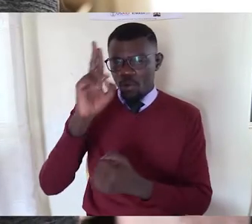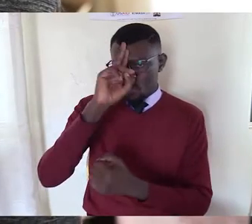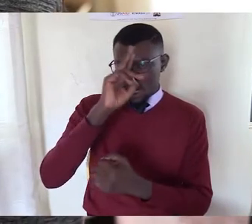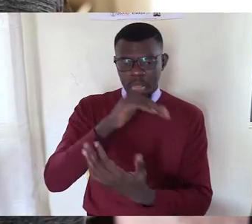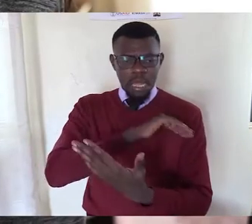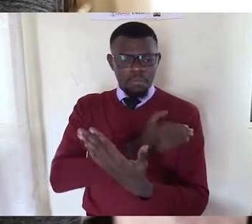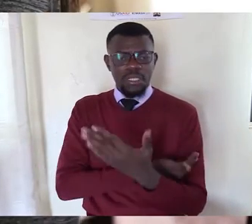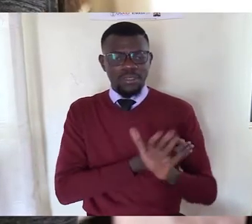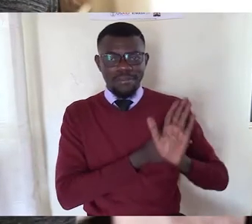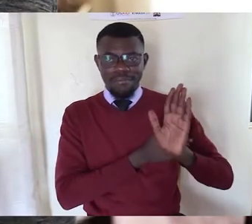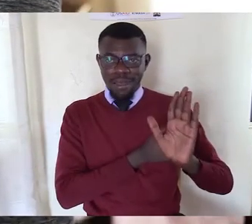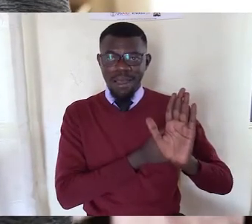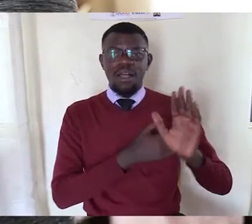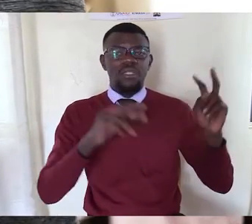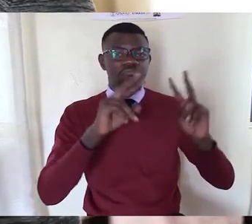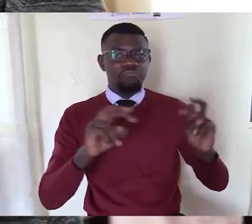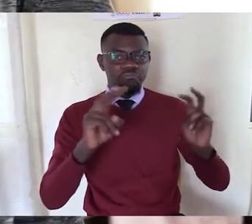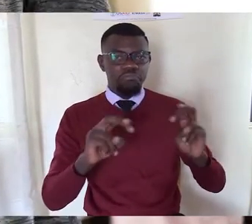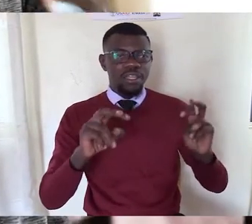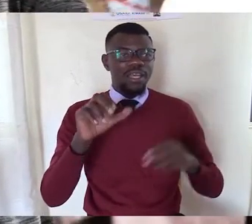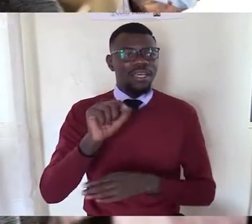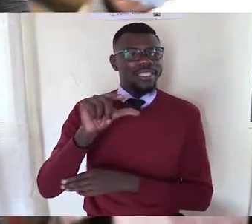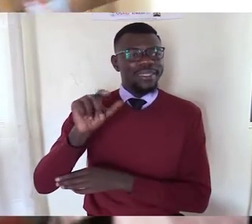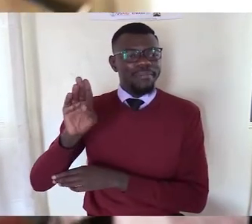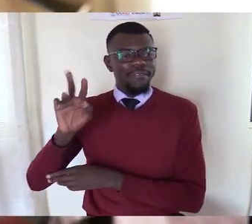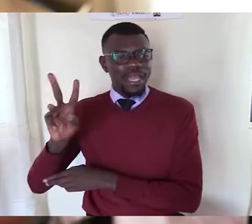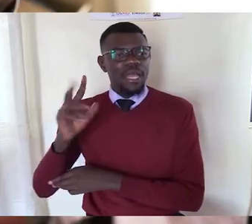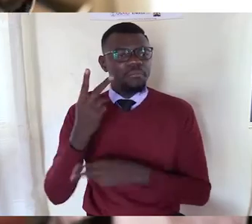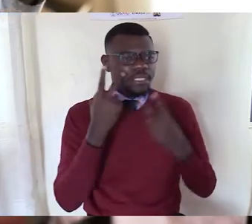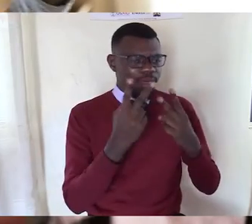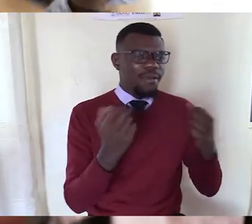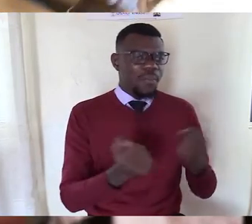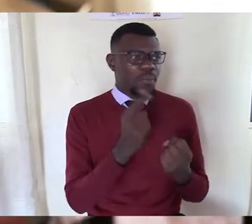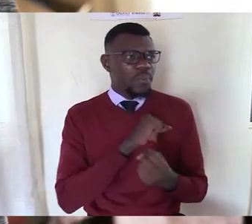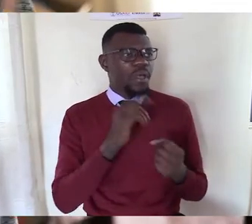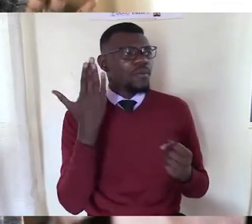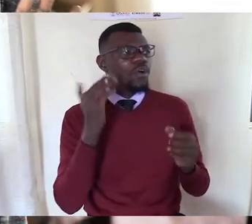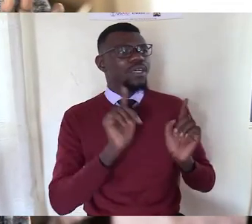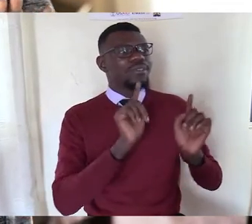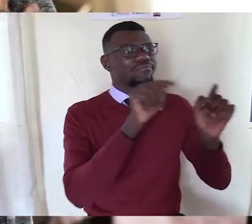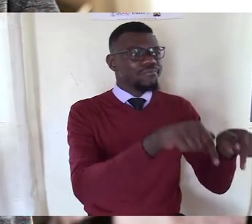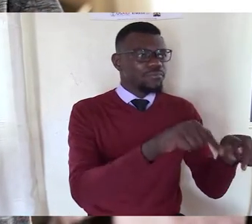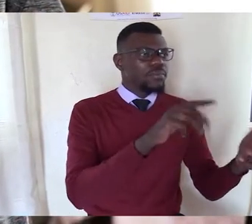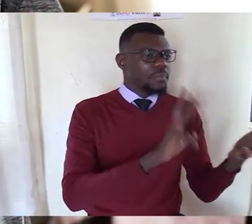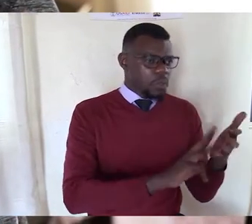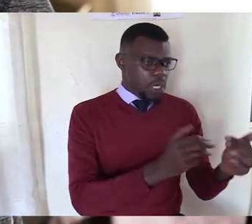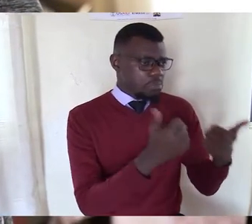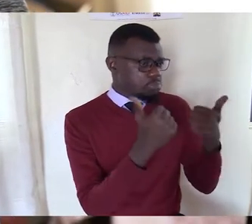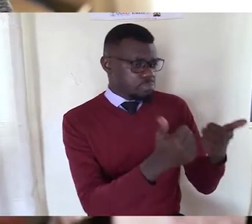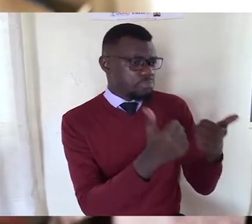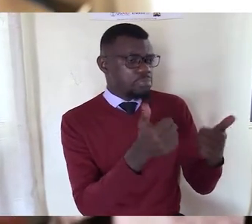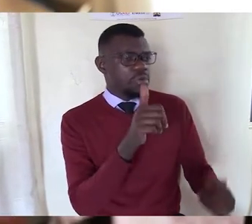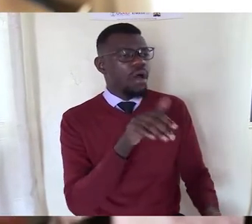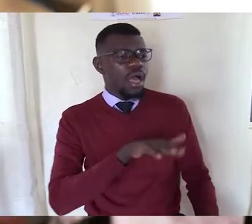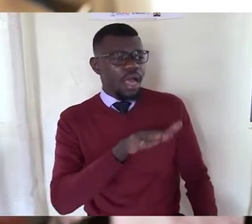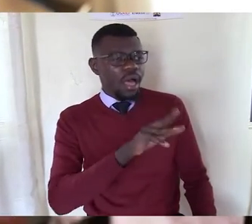to investigate and follow up cases of SGBV. I've seen that happen in various, and I've gone to Migori. There was a very good police officer